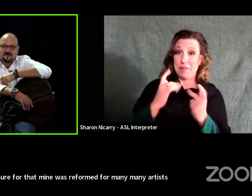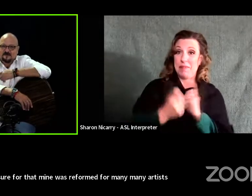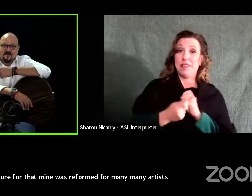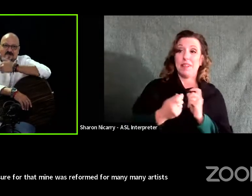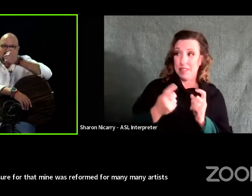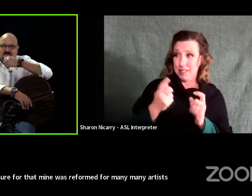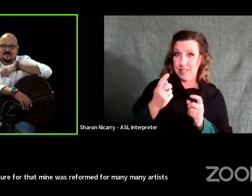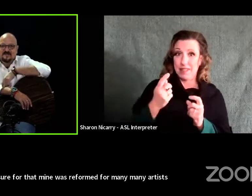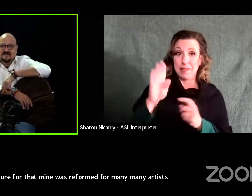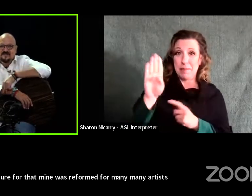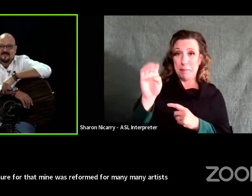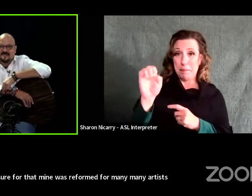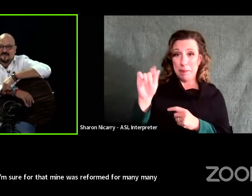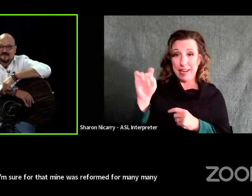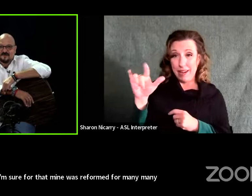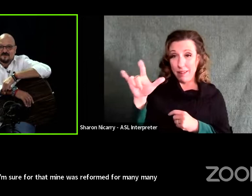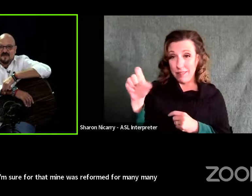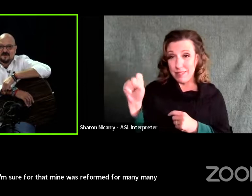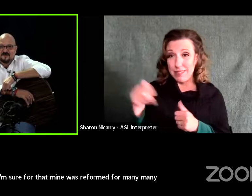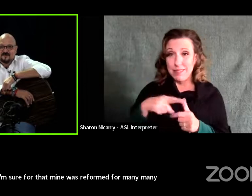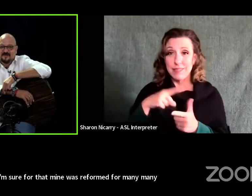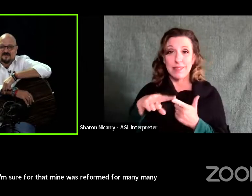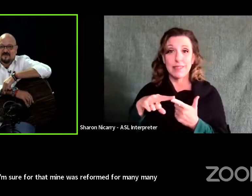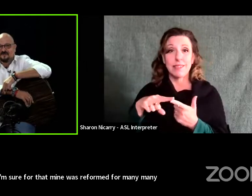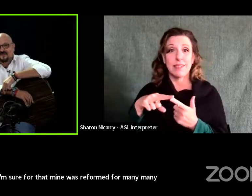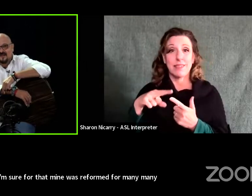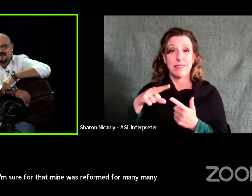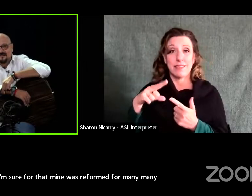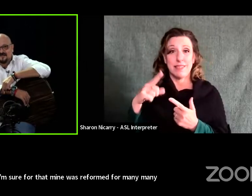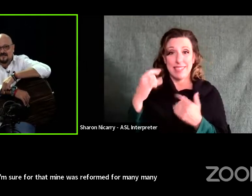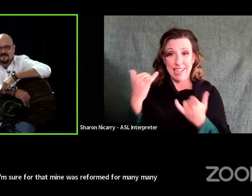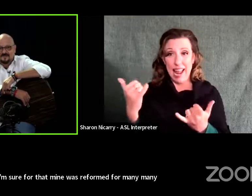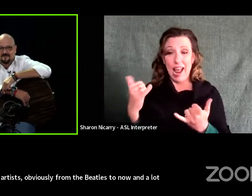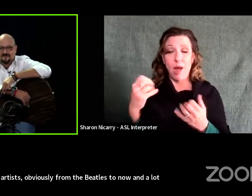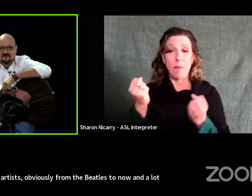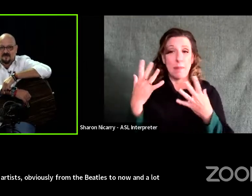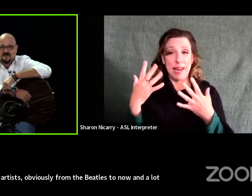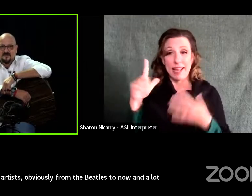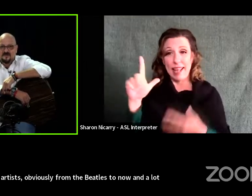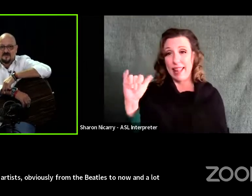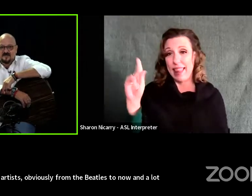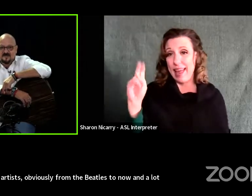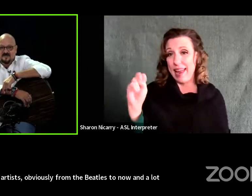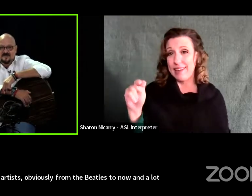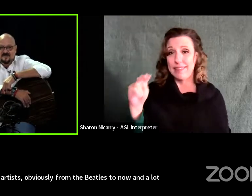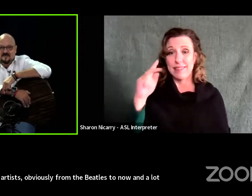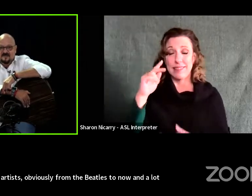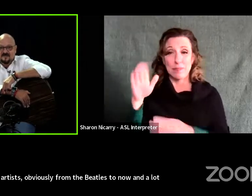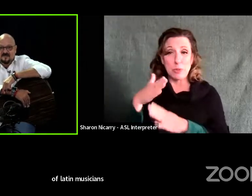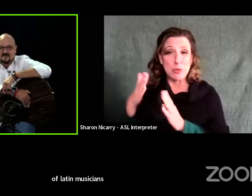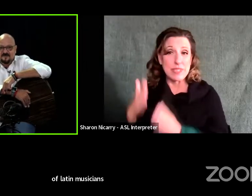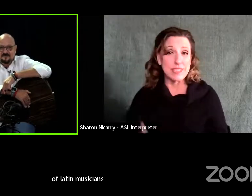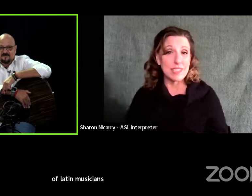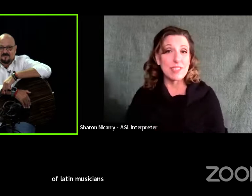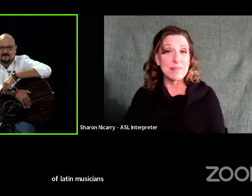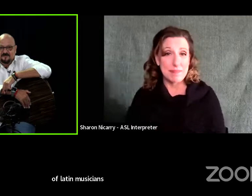obviously from the Beatles to now, and a lot of Latin musicians.